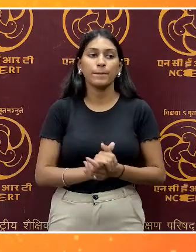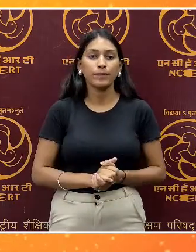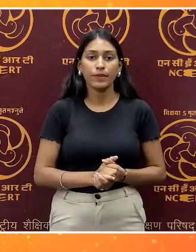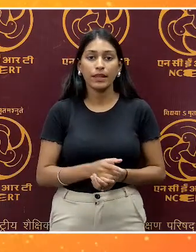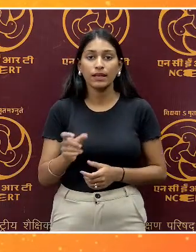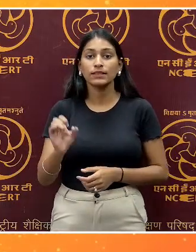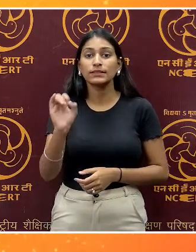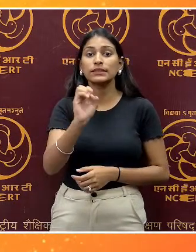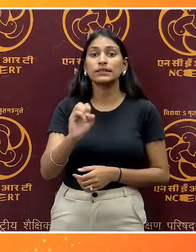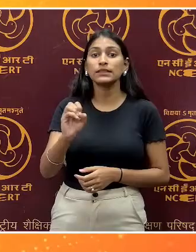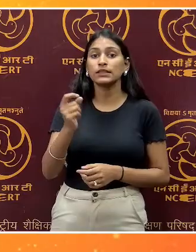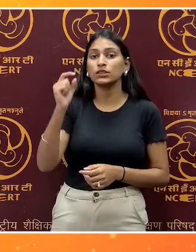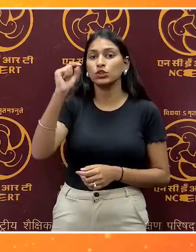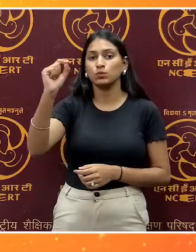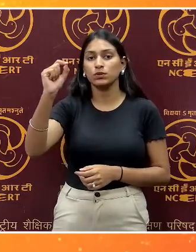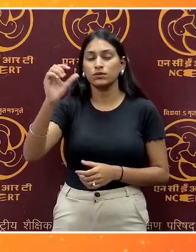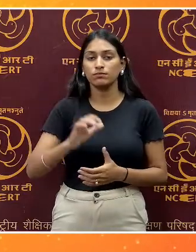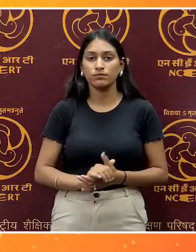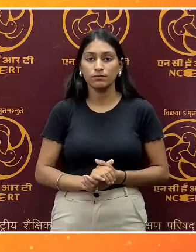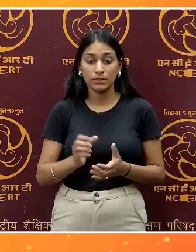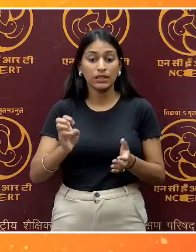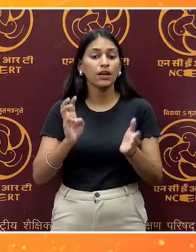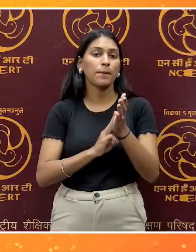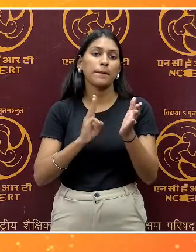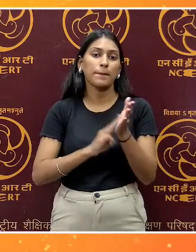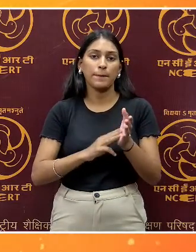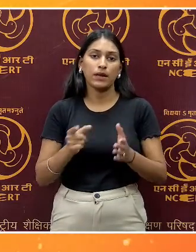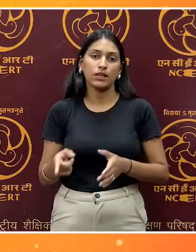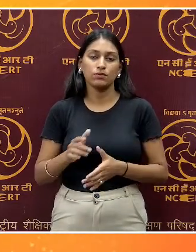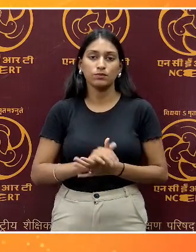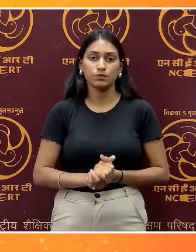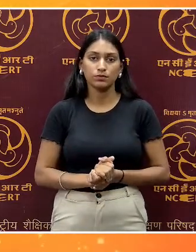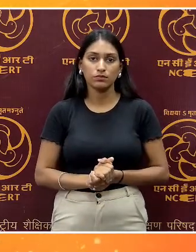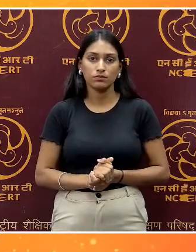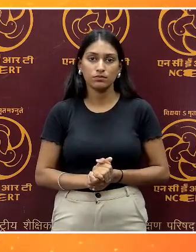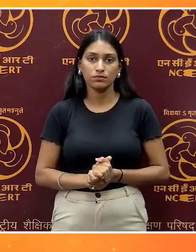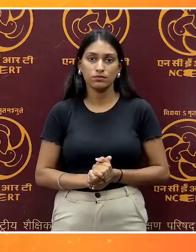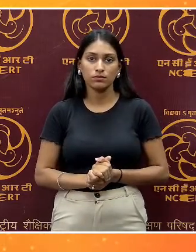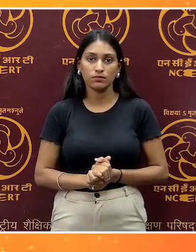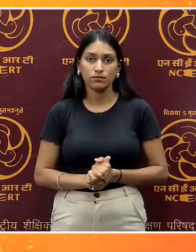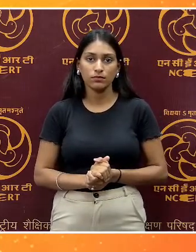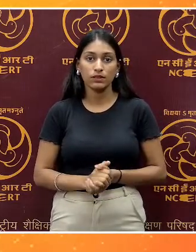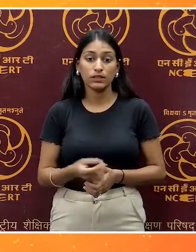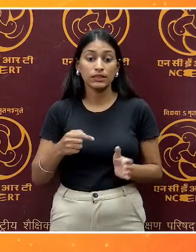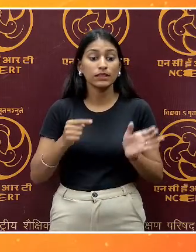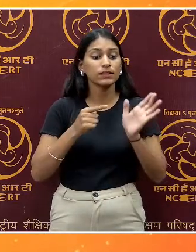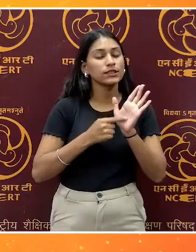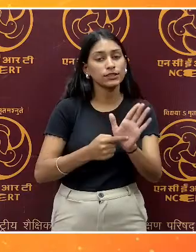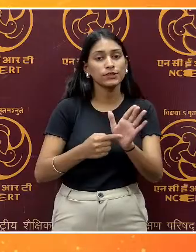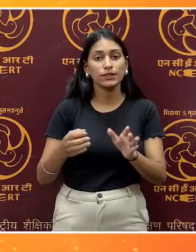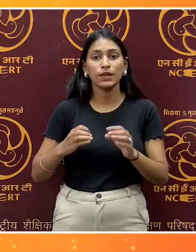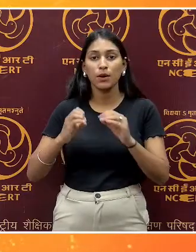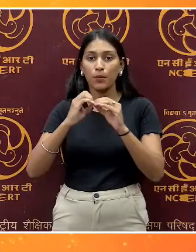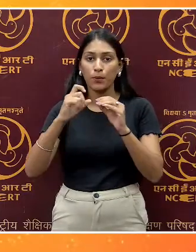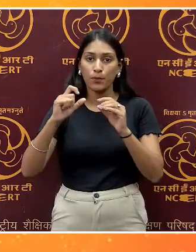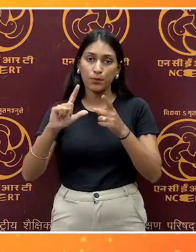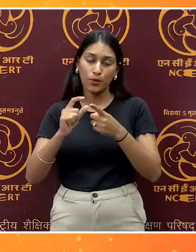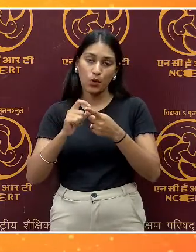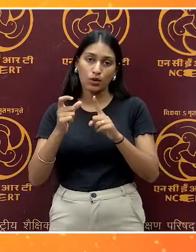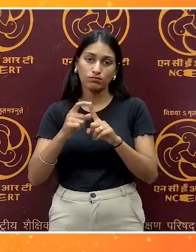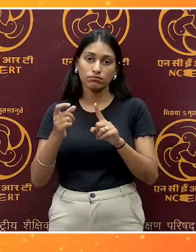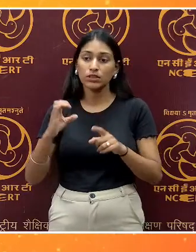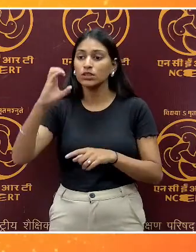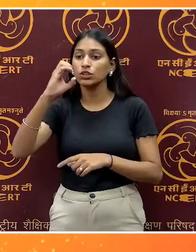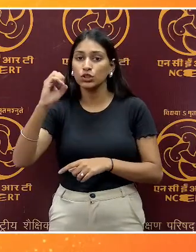zero magnitude. That is what a null vector or zero vector is. It is represented by bold, zero,